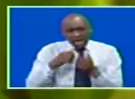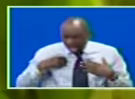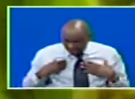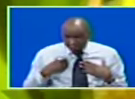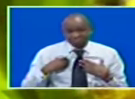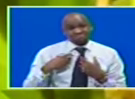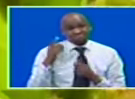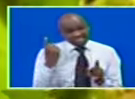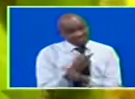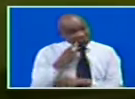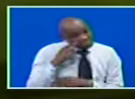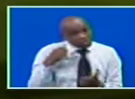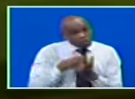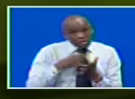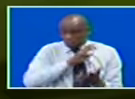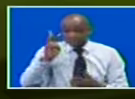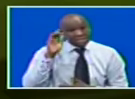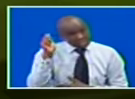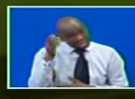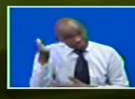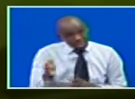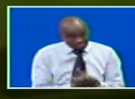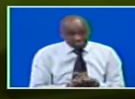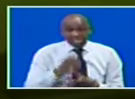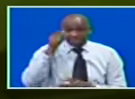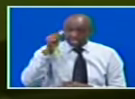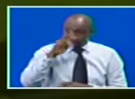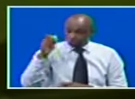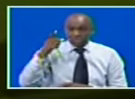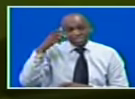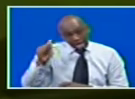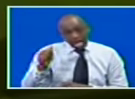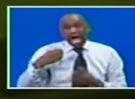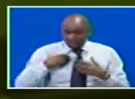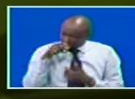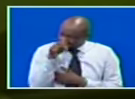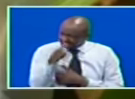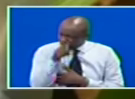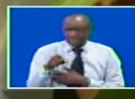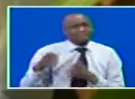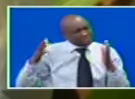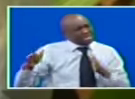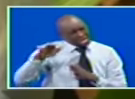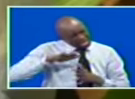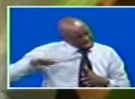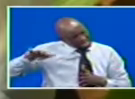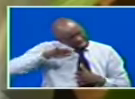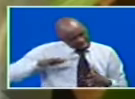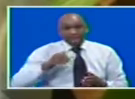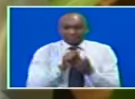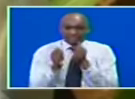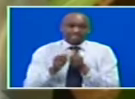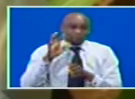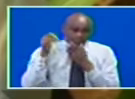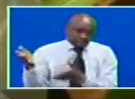of the country, including the western region of Trans Nzoia, which forms a significant part of the country's bread basket.